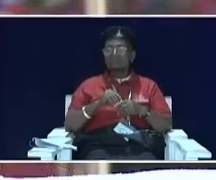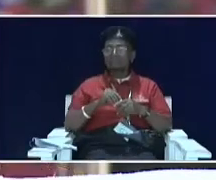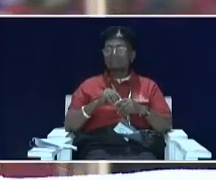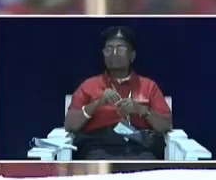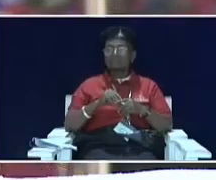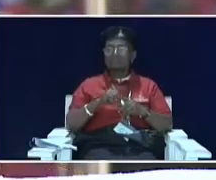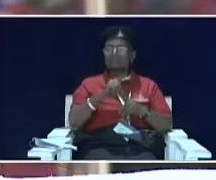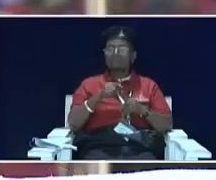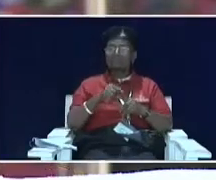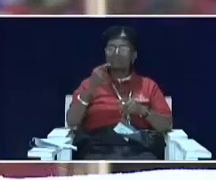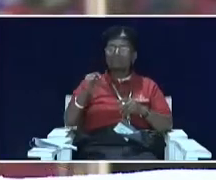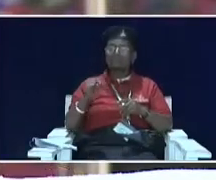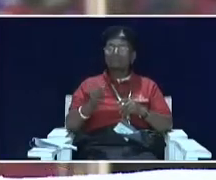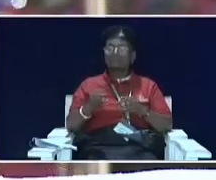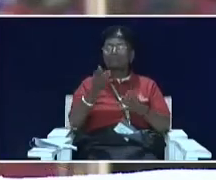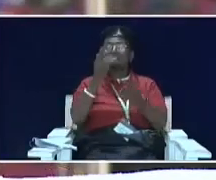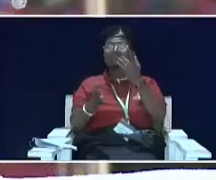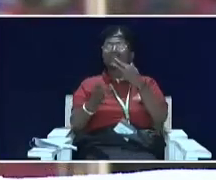When the fire falls